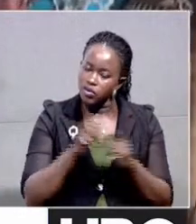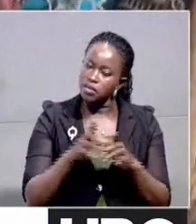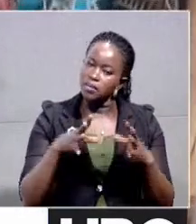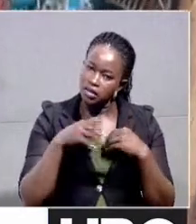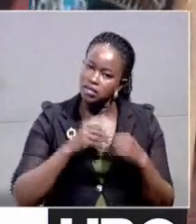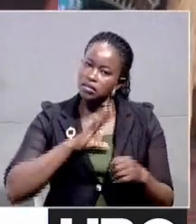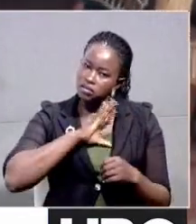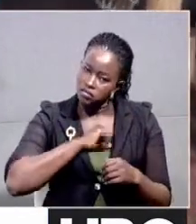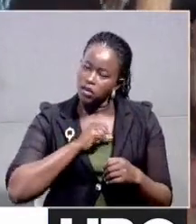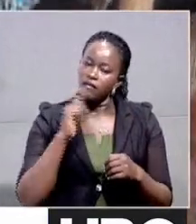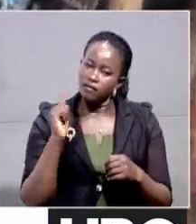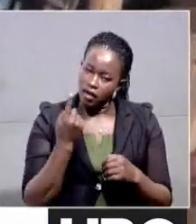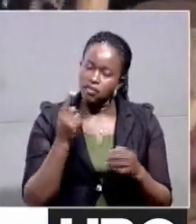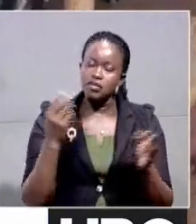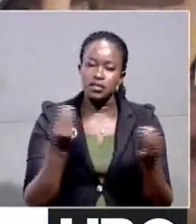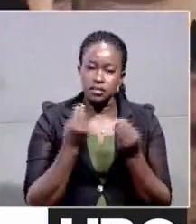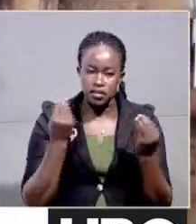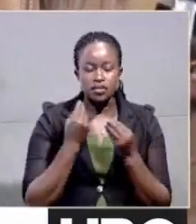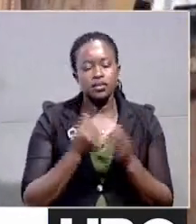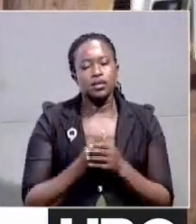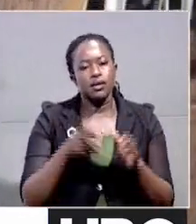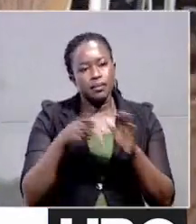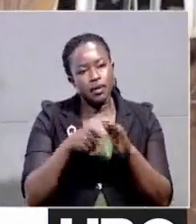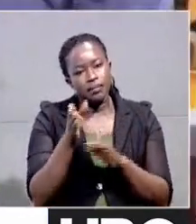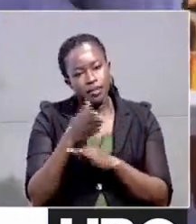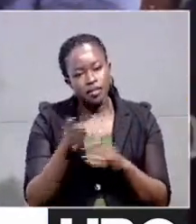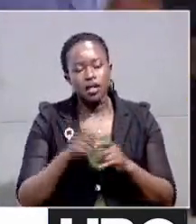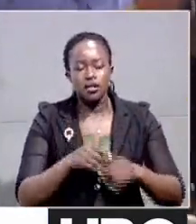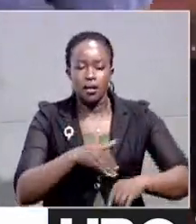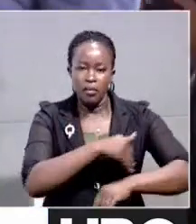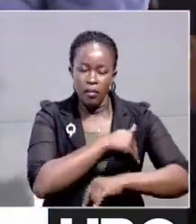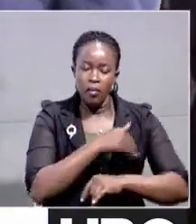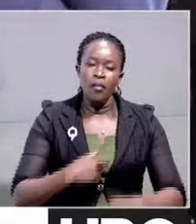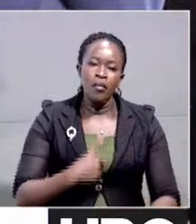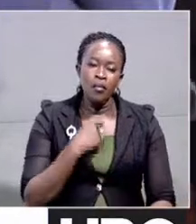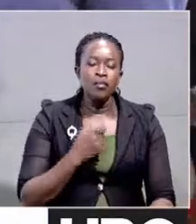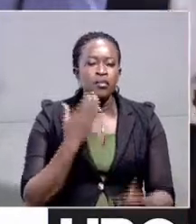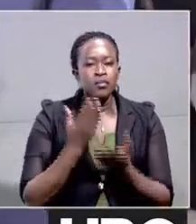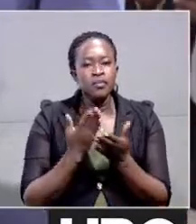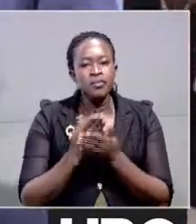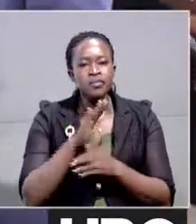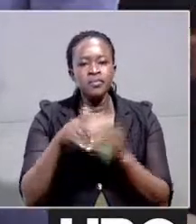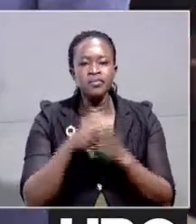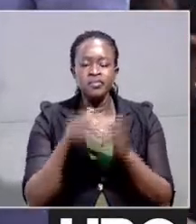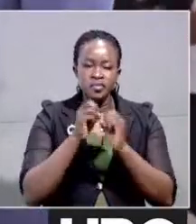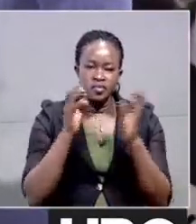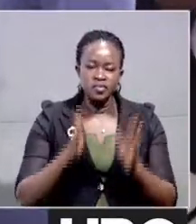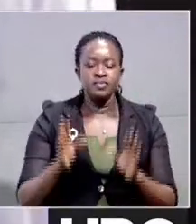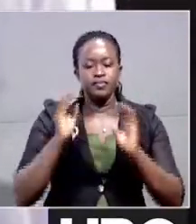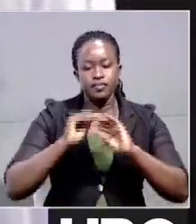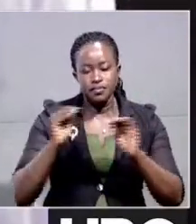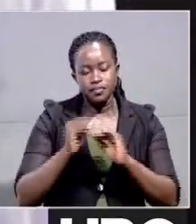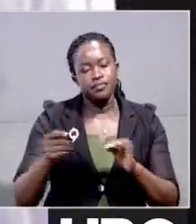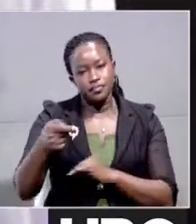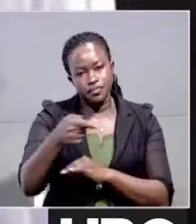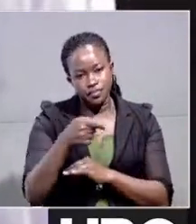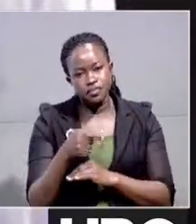The Prime Minister, Robin Nabanja, also the chief guest at the fundraising, asked art teachers to return to school.